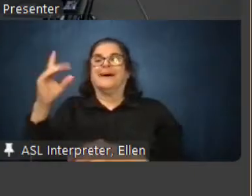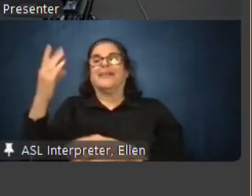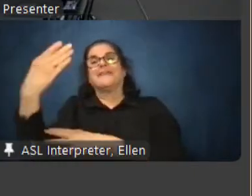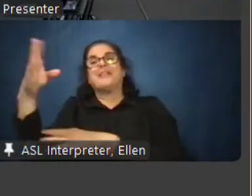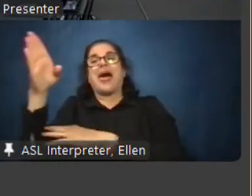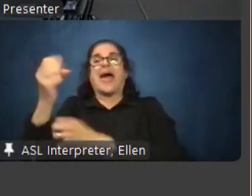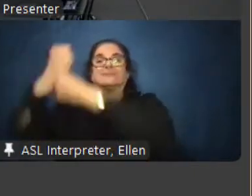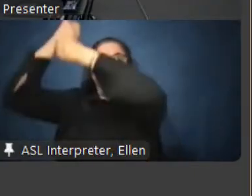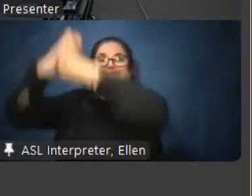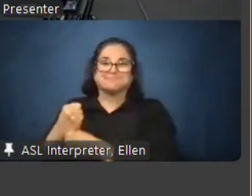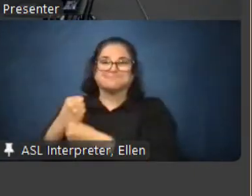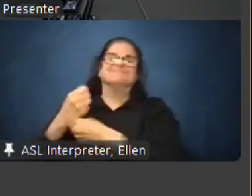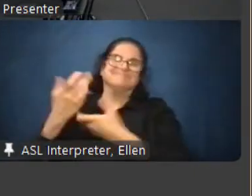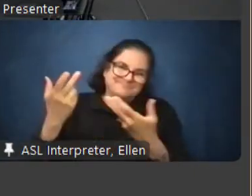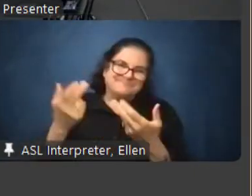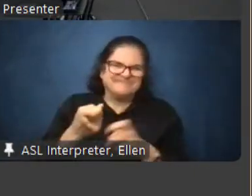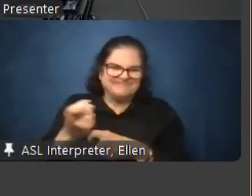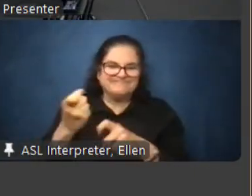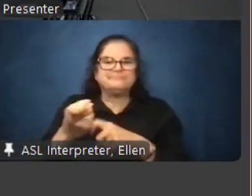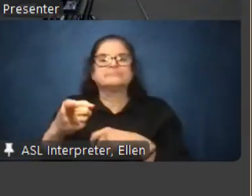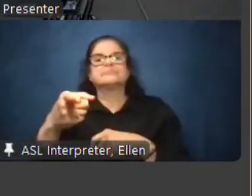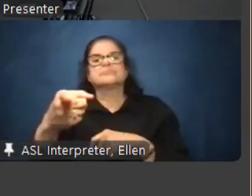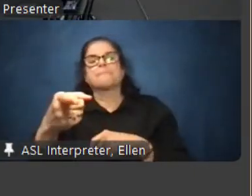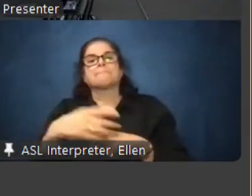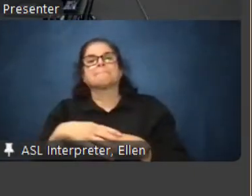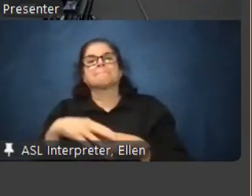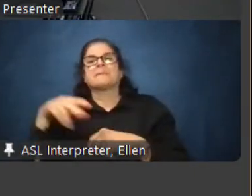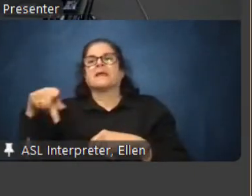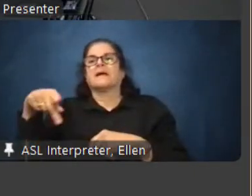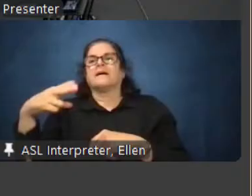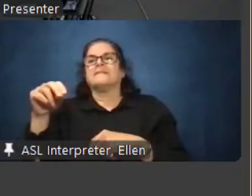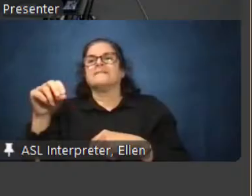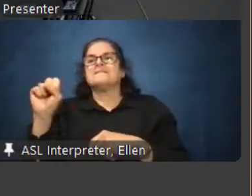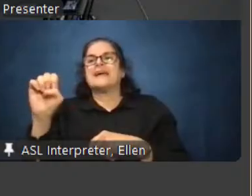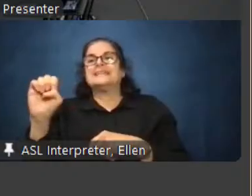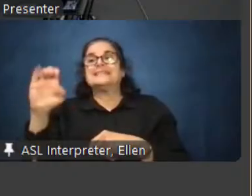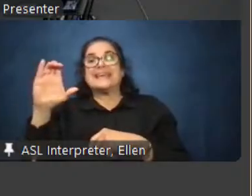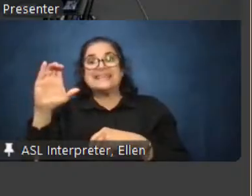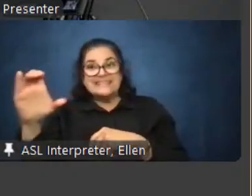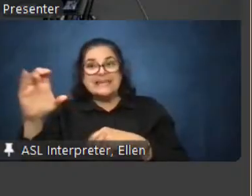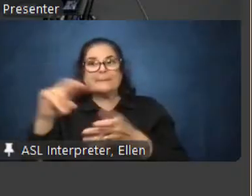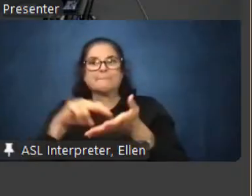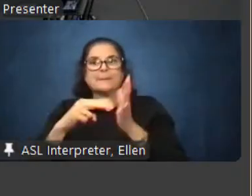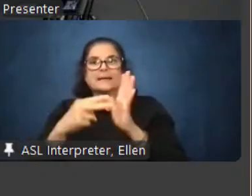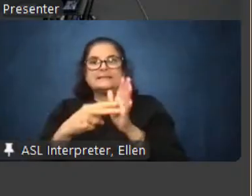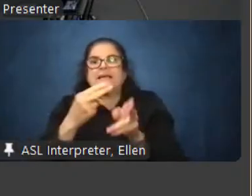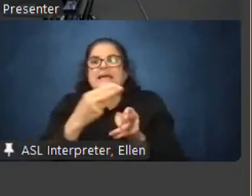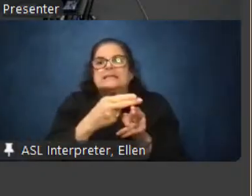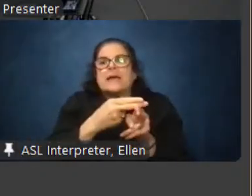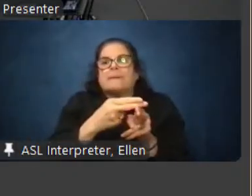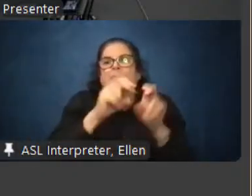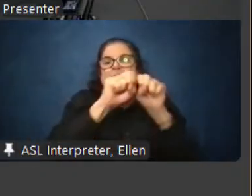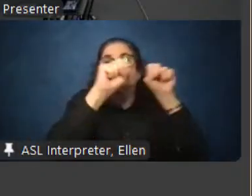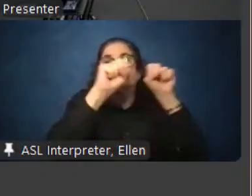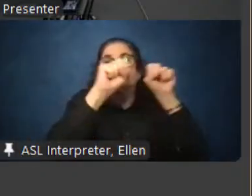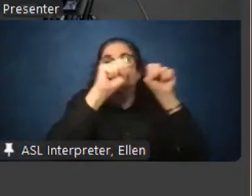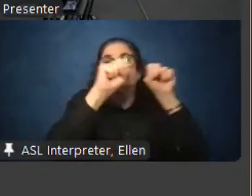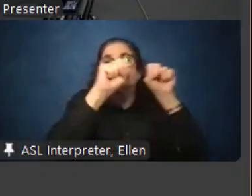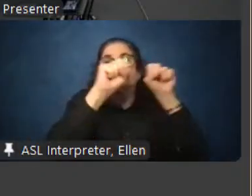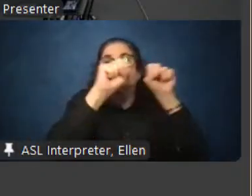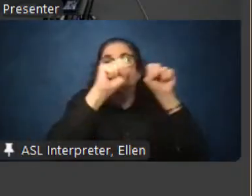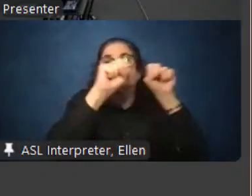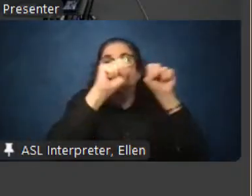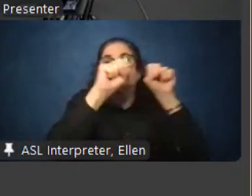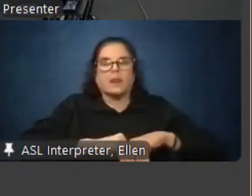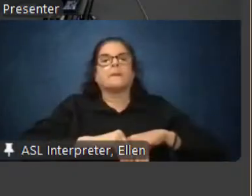this year, we actually call Phase C, where we have to take down the temporary stations right now. One of the stations at Argyle is actually built over one of the